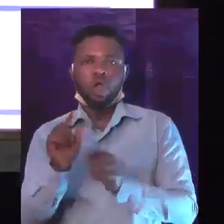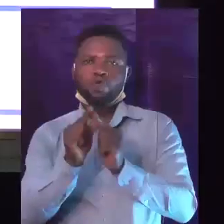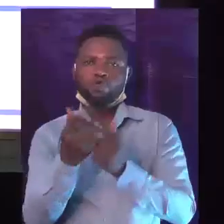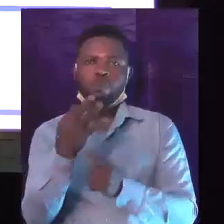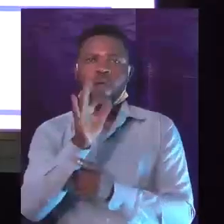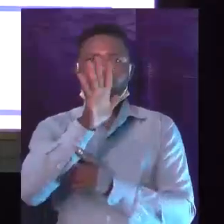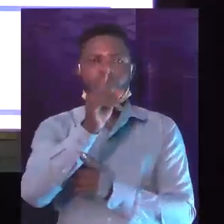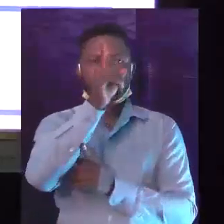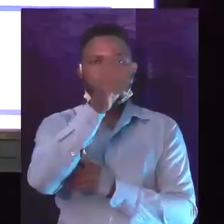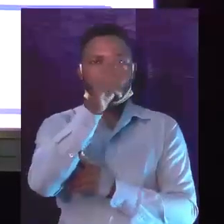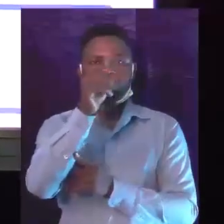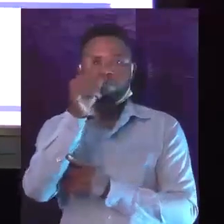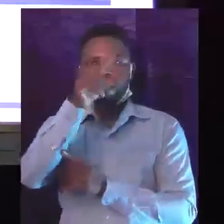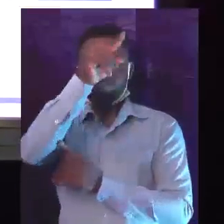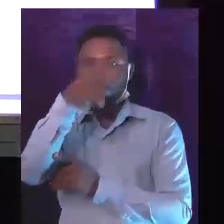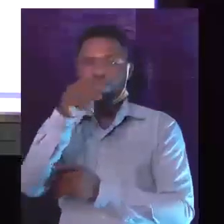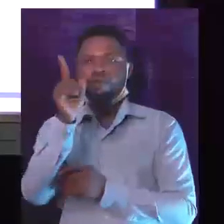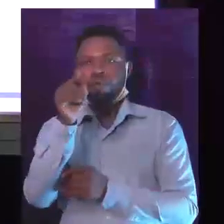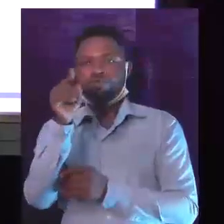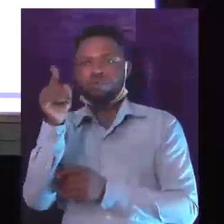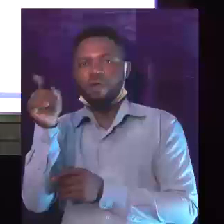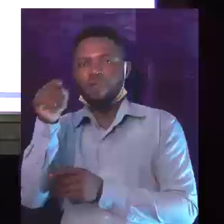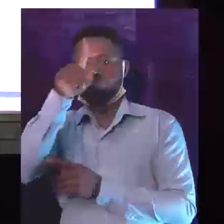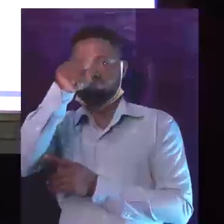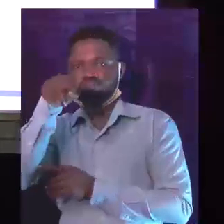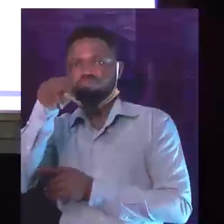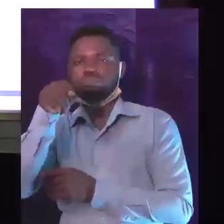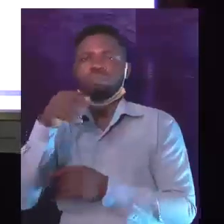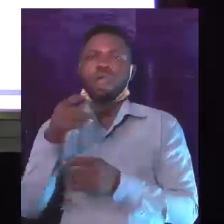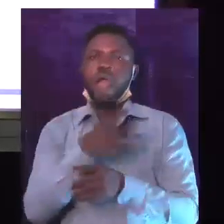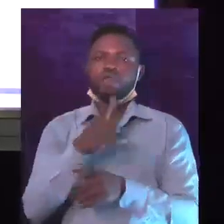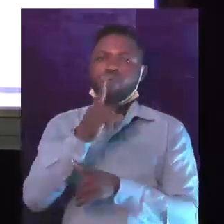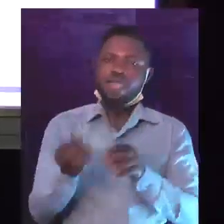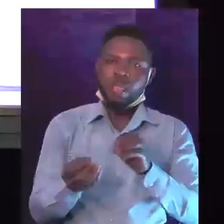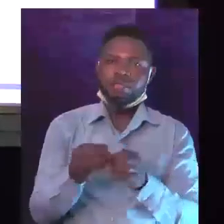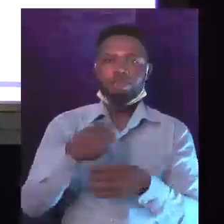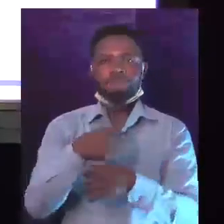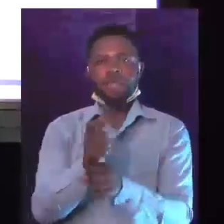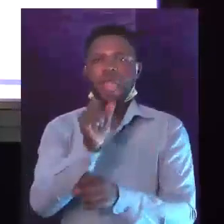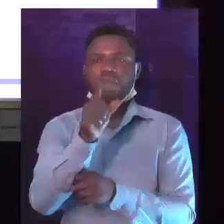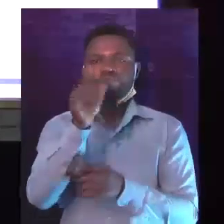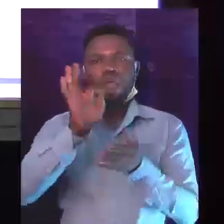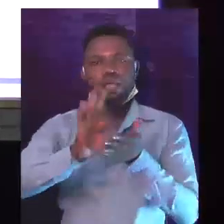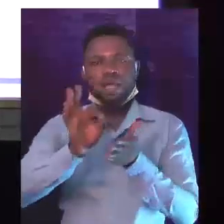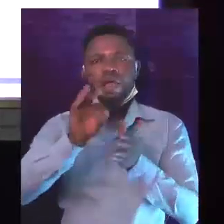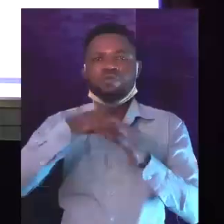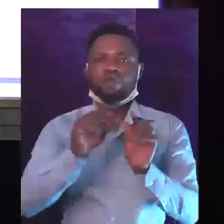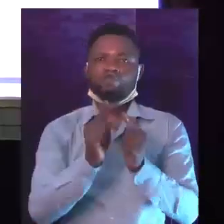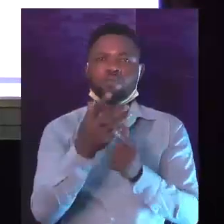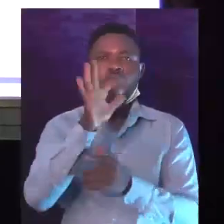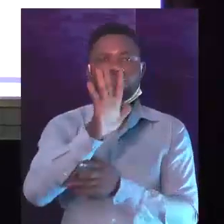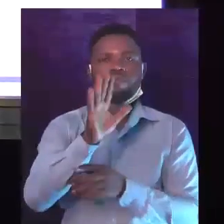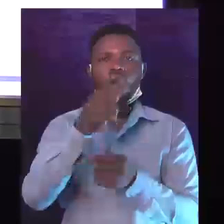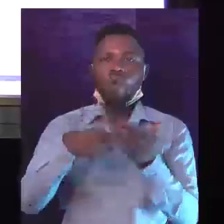of 5, 1, 2, 3, 4, 5, 10, and then 1 extra, making 11. So you count in fives. Let's see how 14 is going